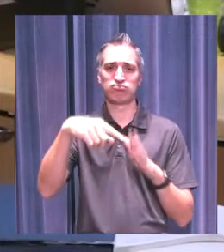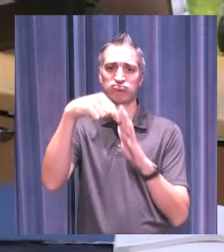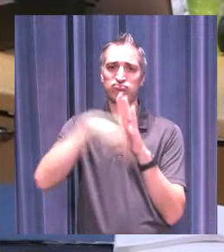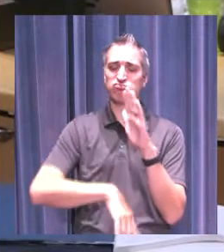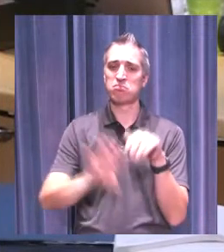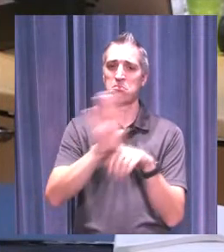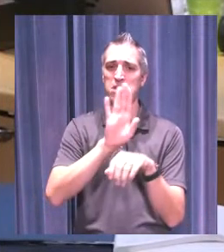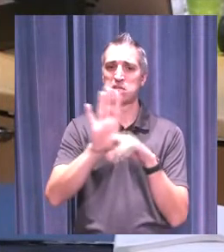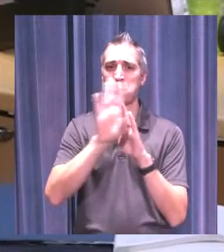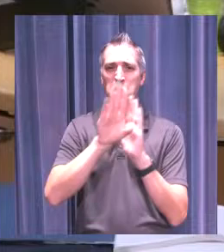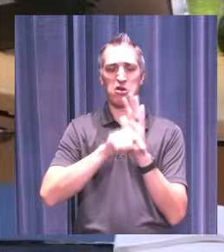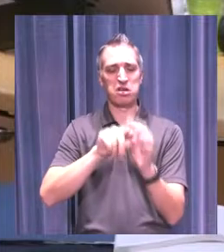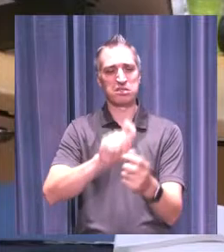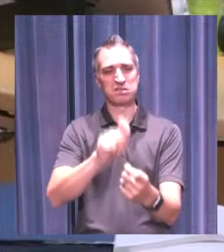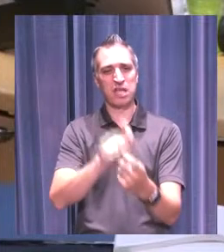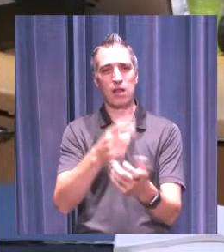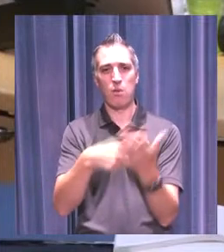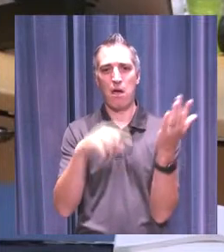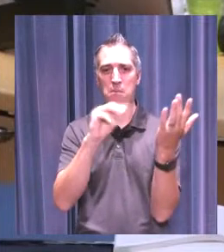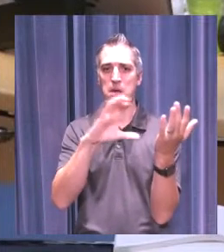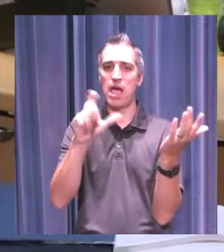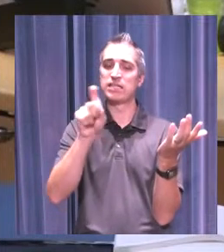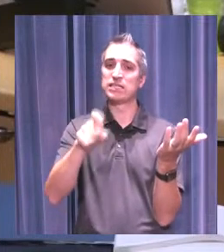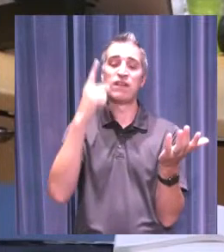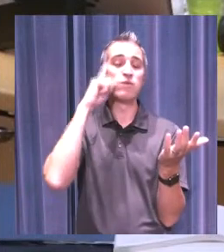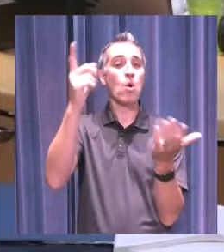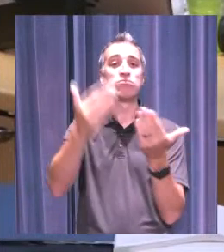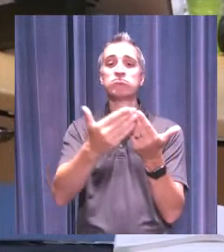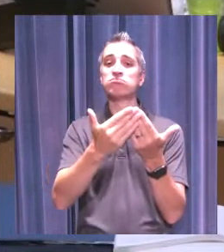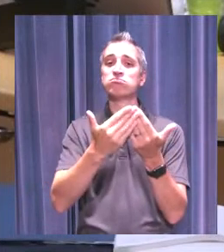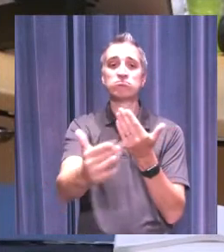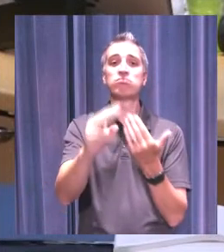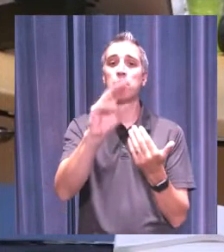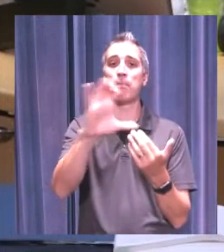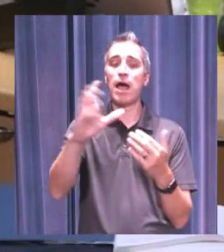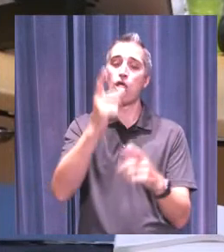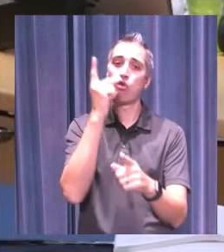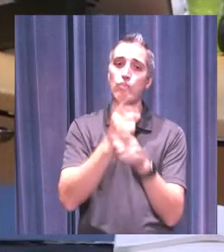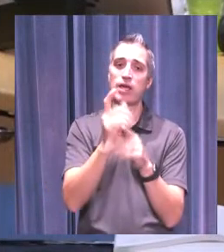background, is exactly what MCC needs to continue moving forward in the right direction.